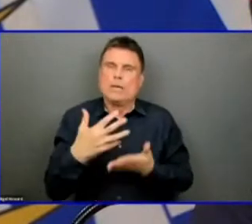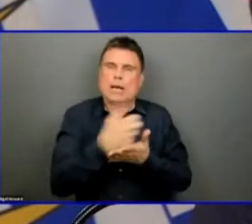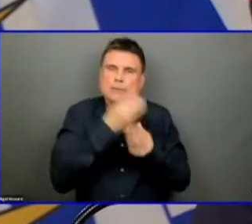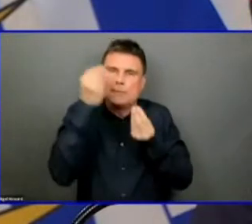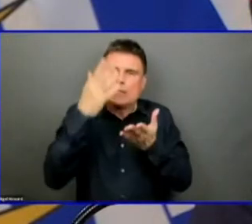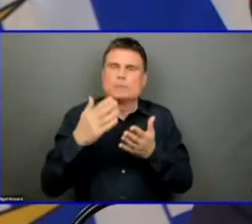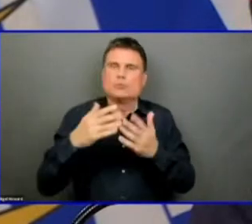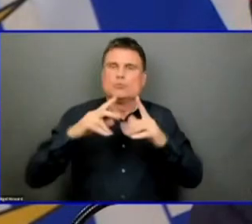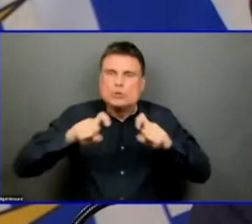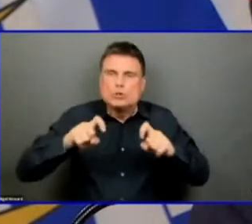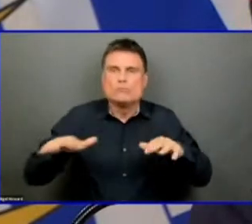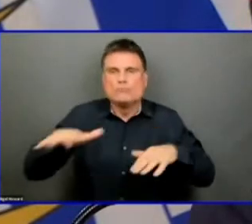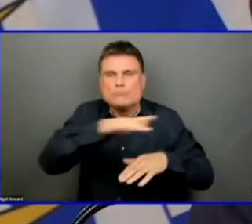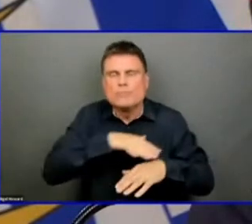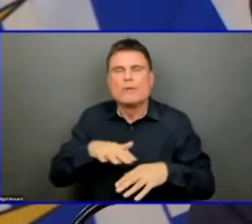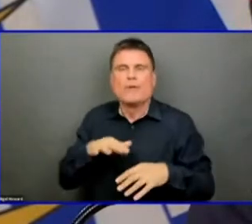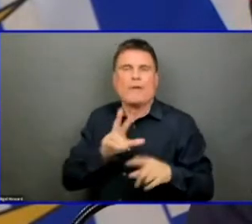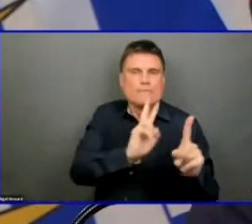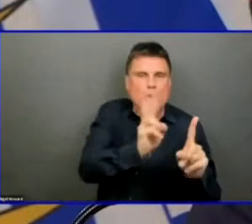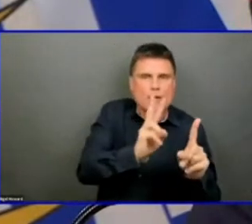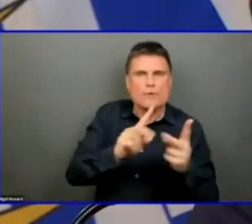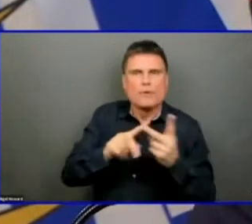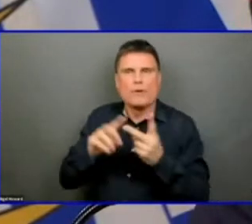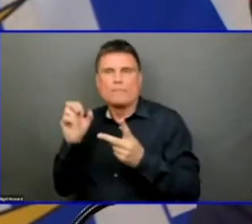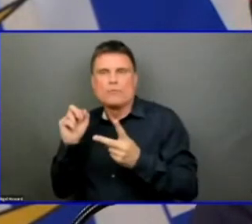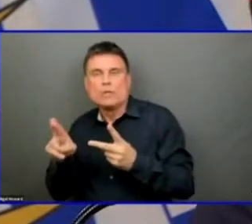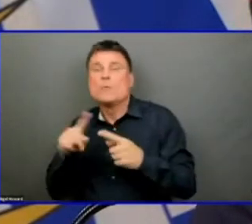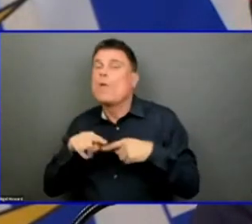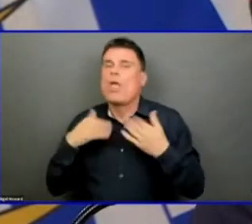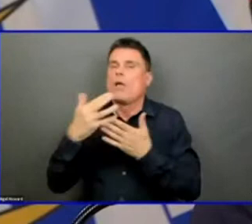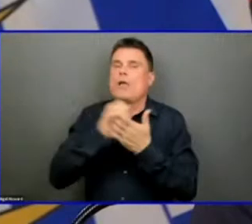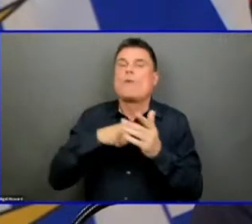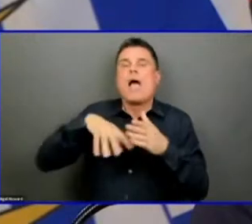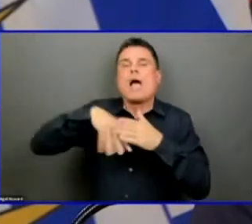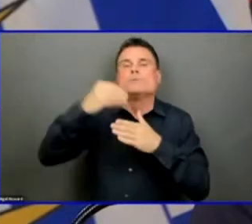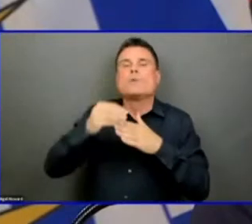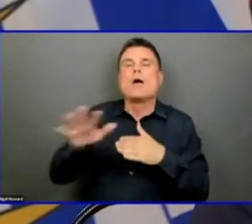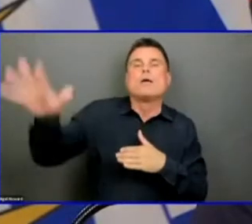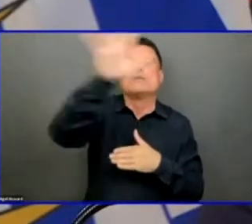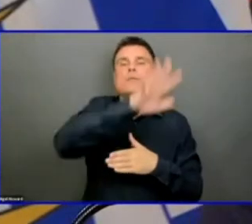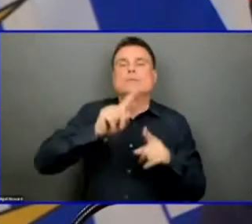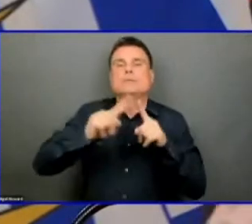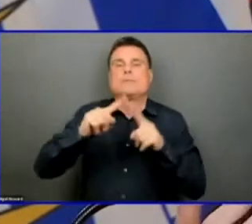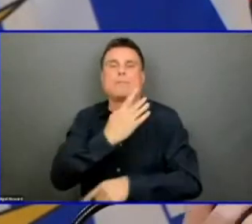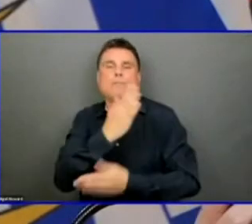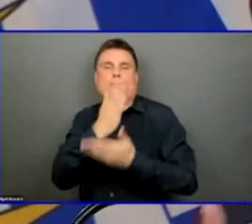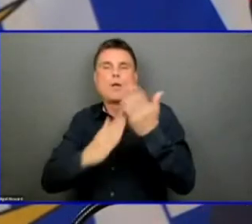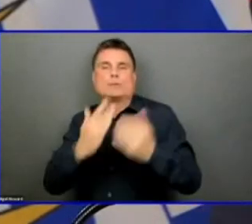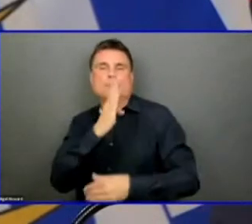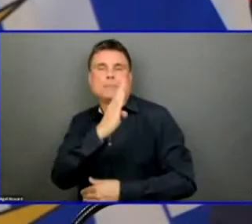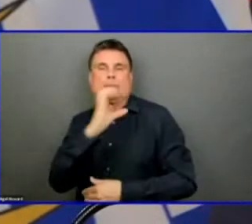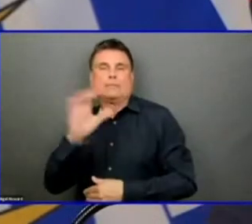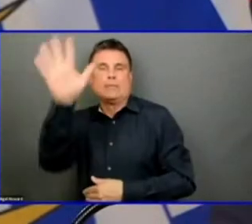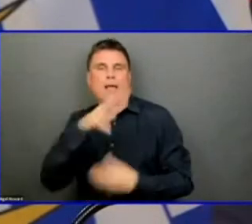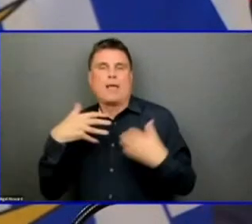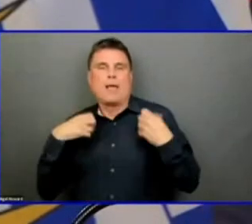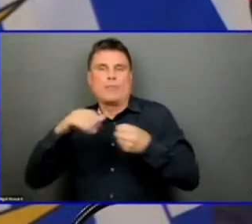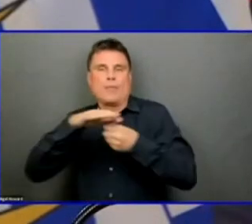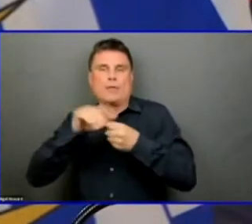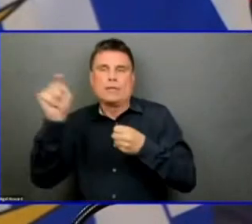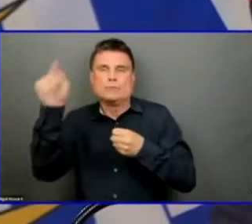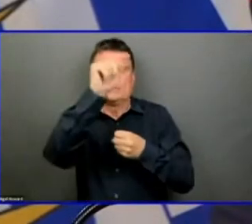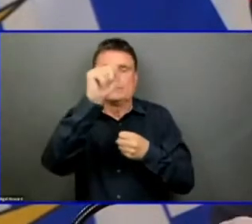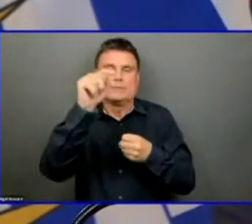not been collected systematically in other parts of the province, but yes, it is happening, and we know it's happening in the interior. We're